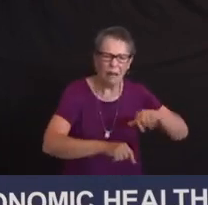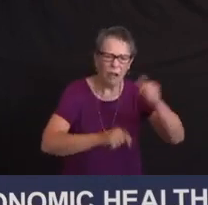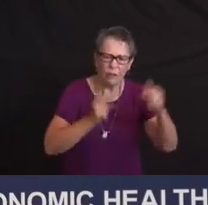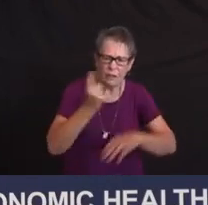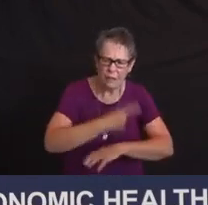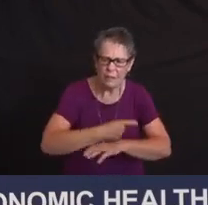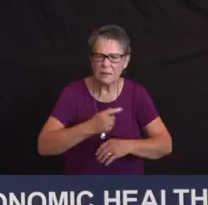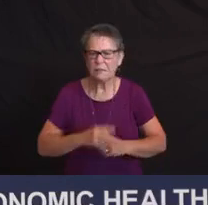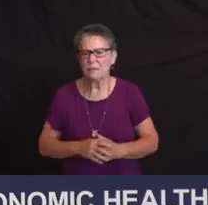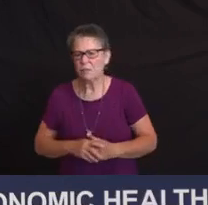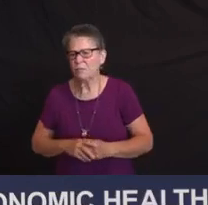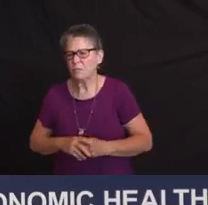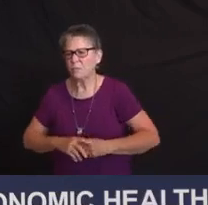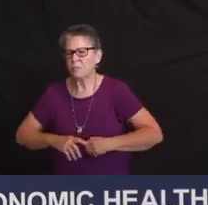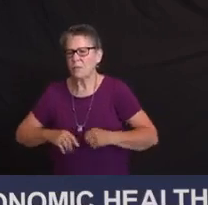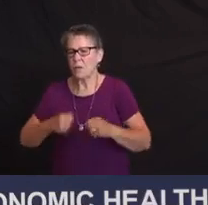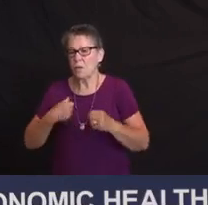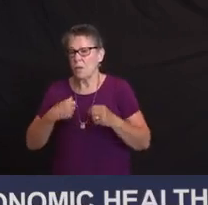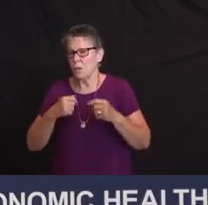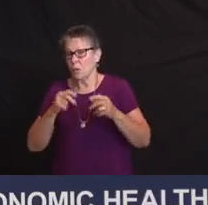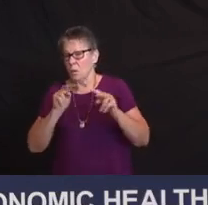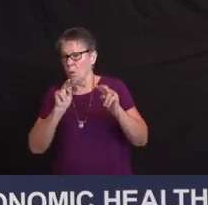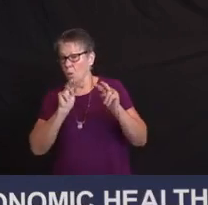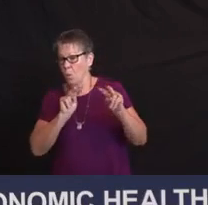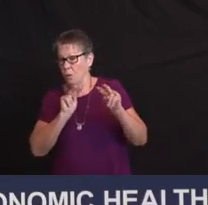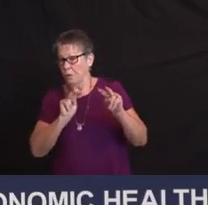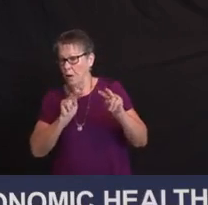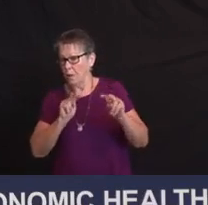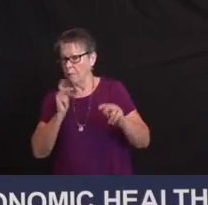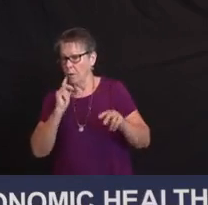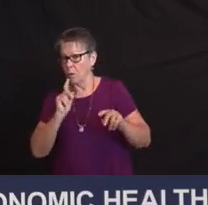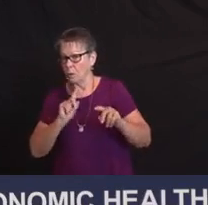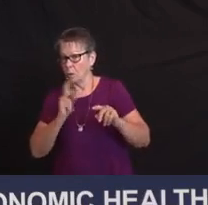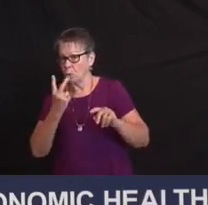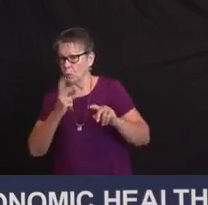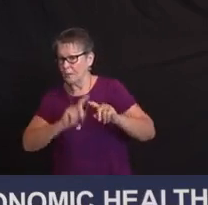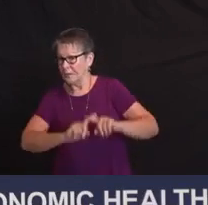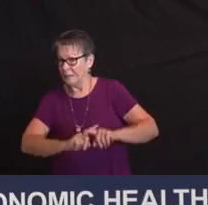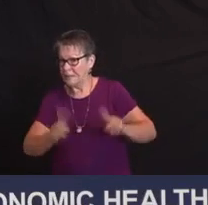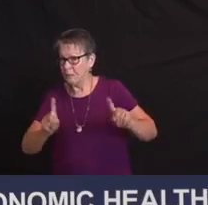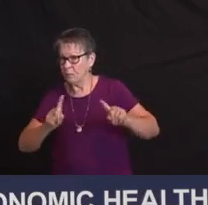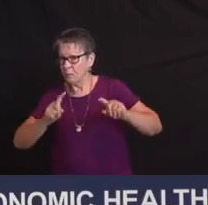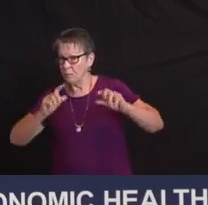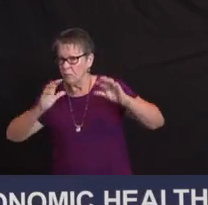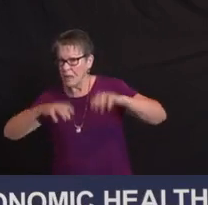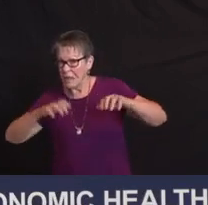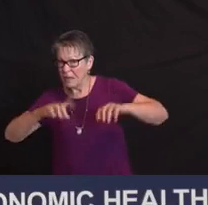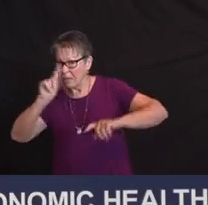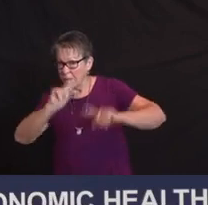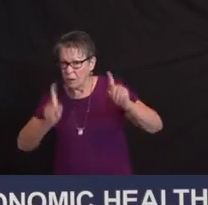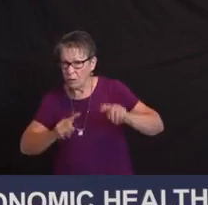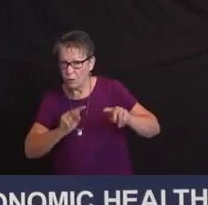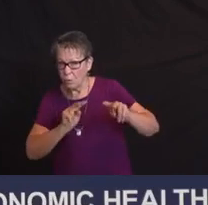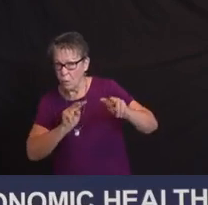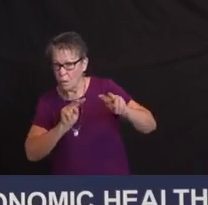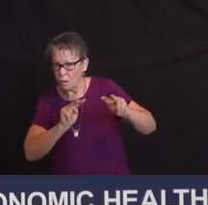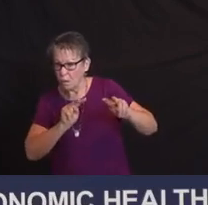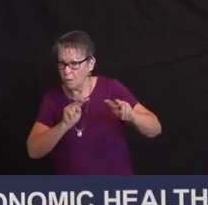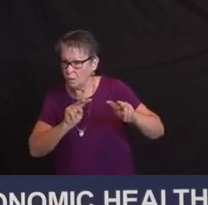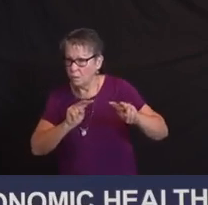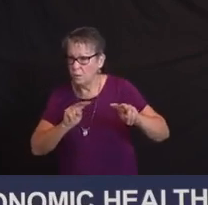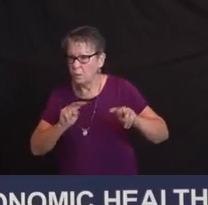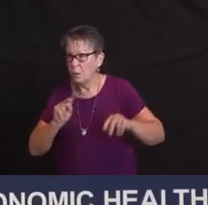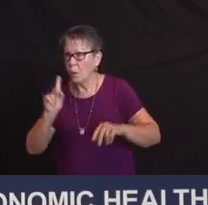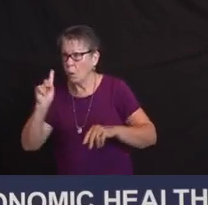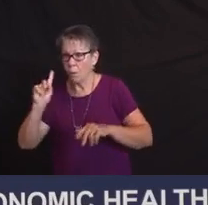in the tropics in the Caribbean, just keeping an eye on those storms. Not sure what they will develop into, if anything,